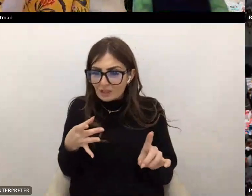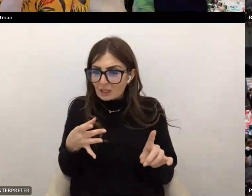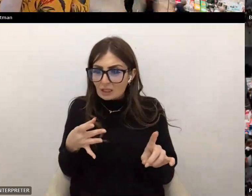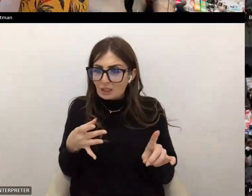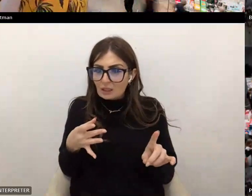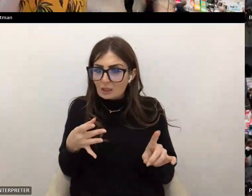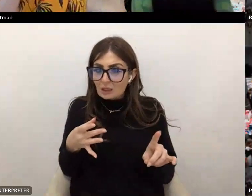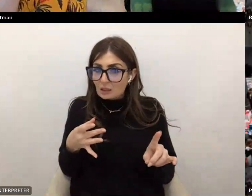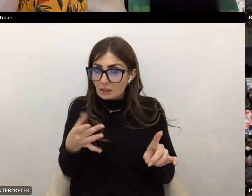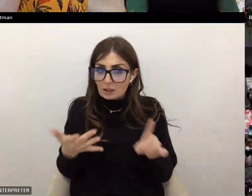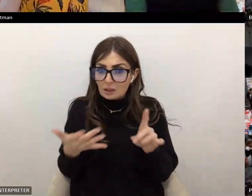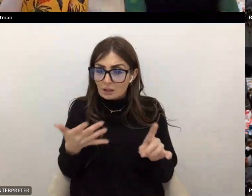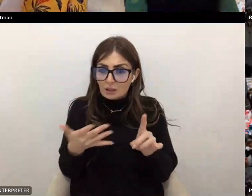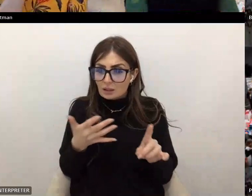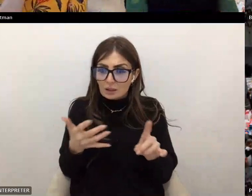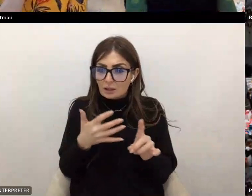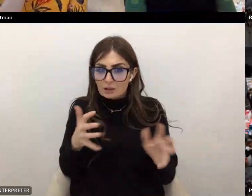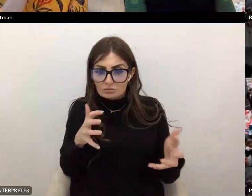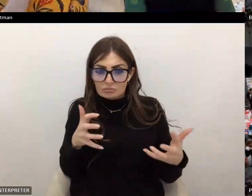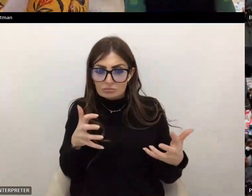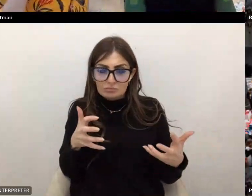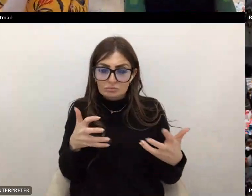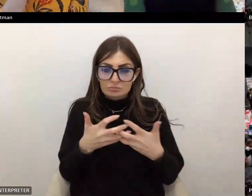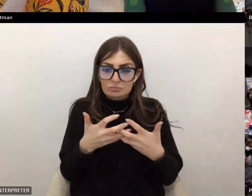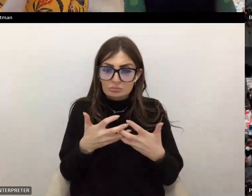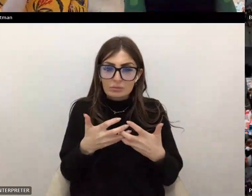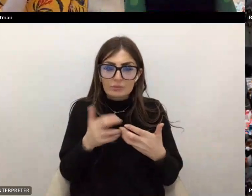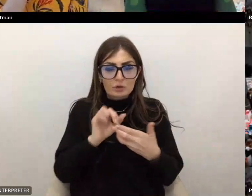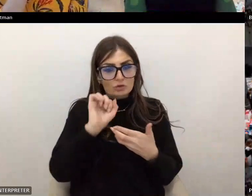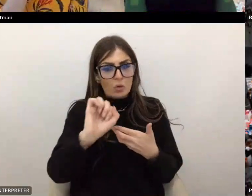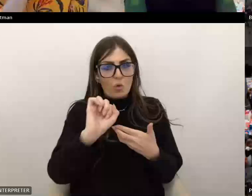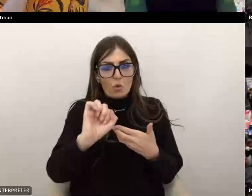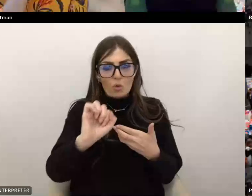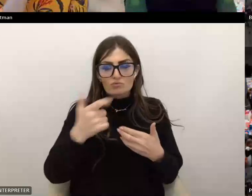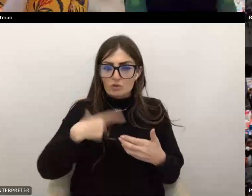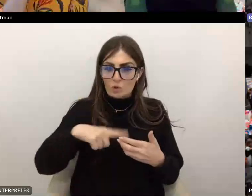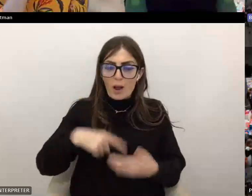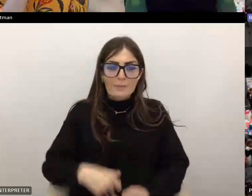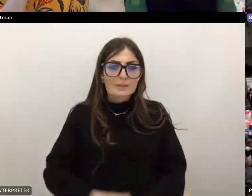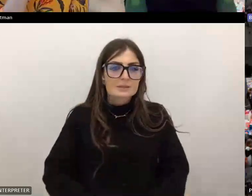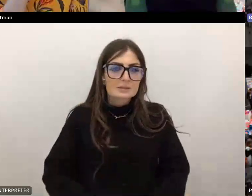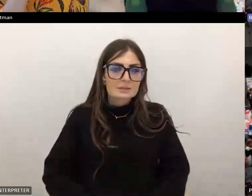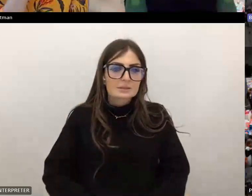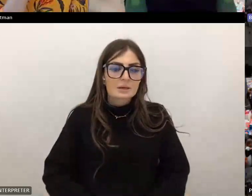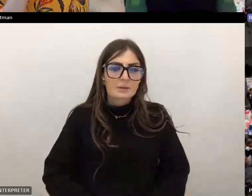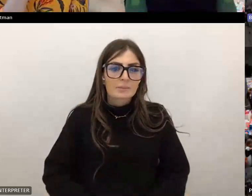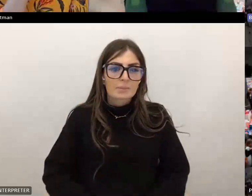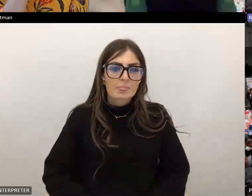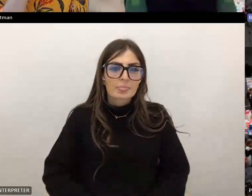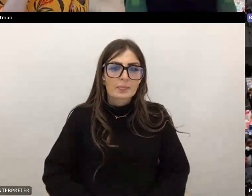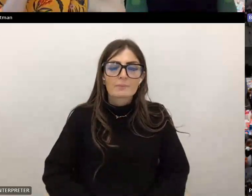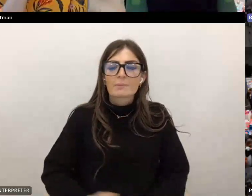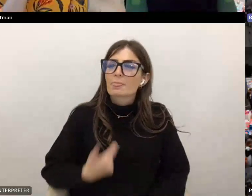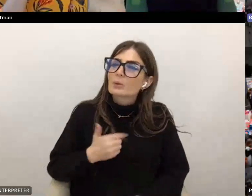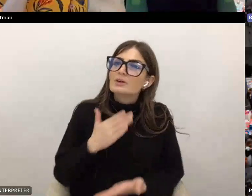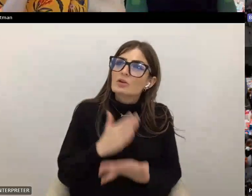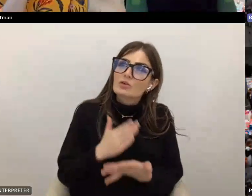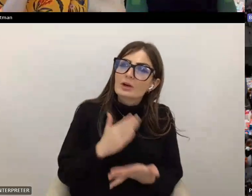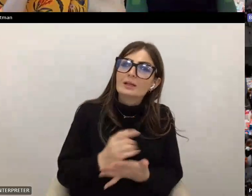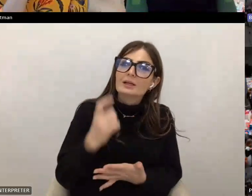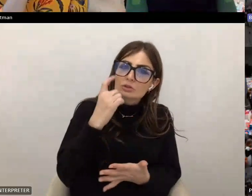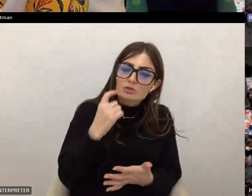made specifically in accordance with our requirements? We've really tried to